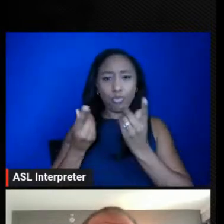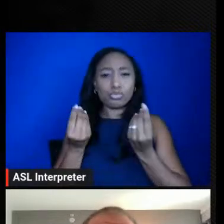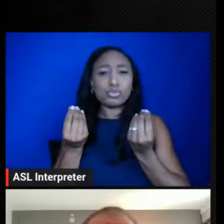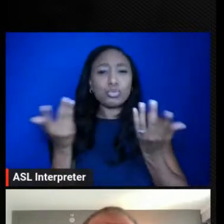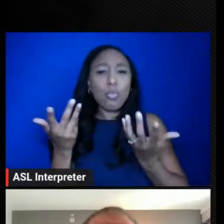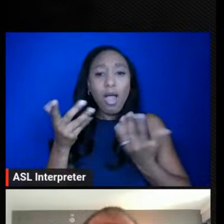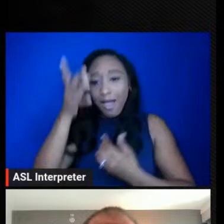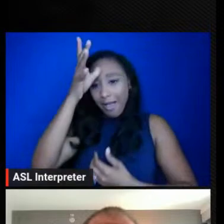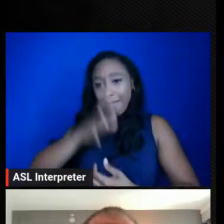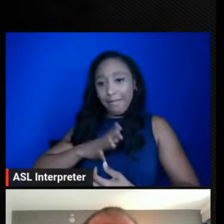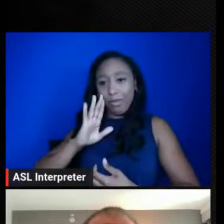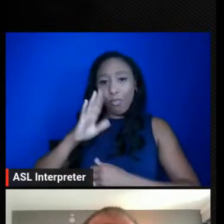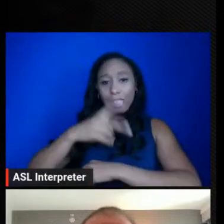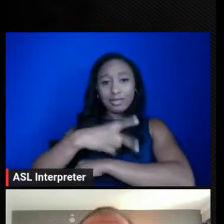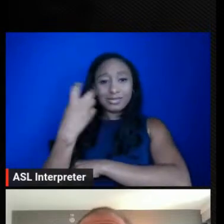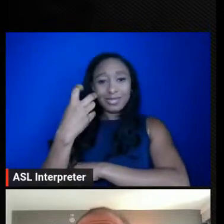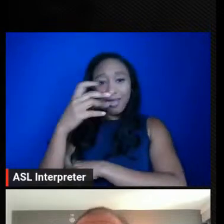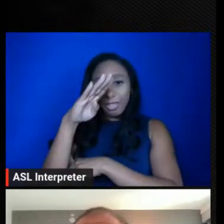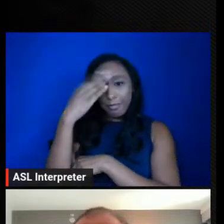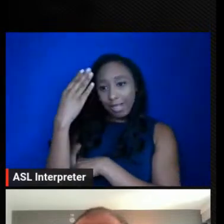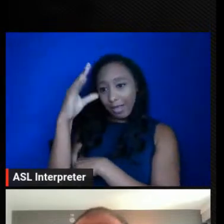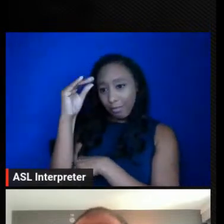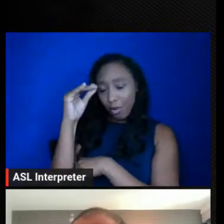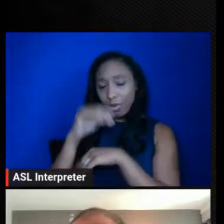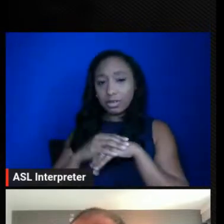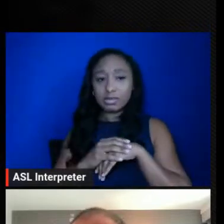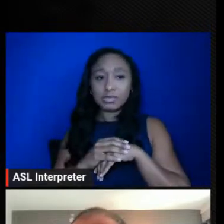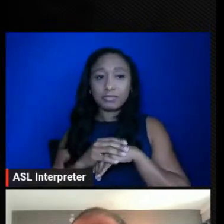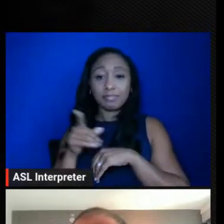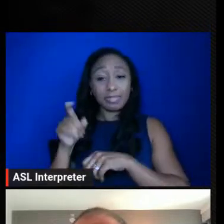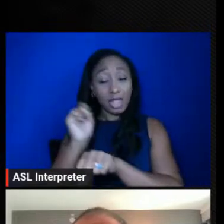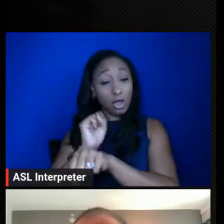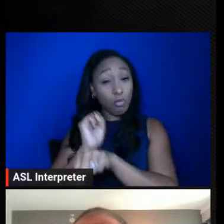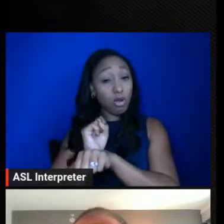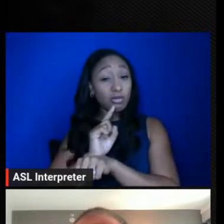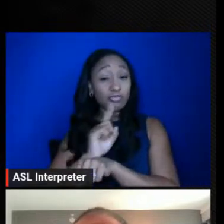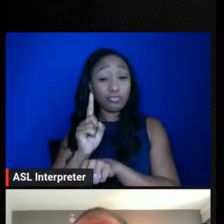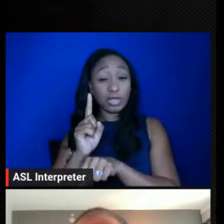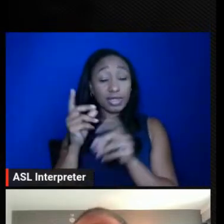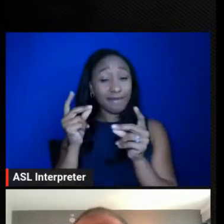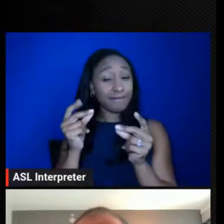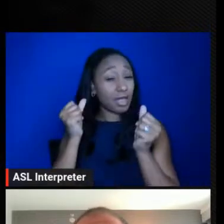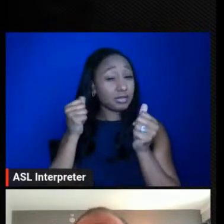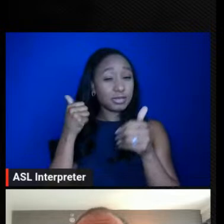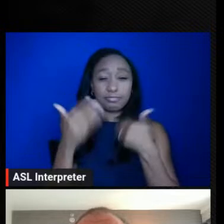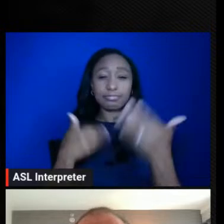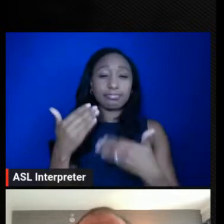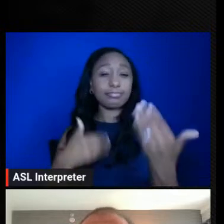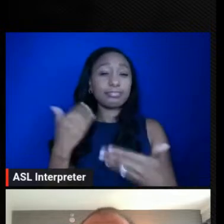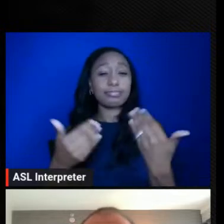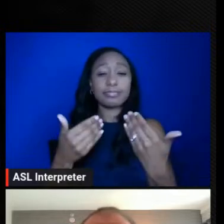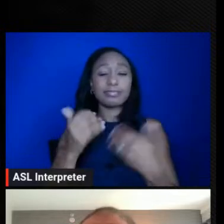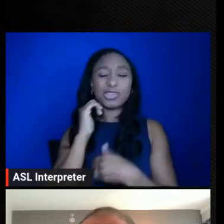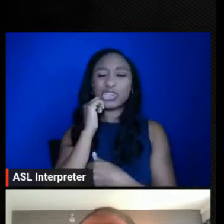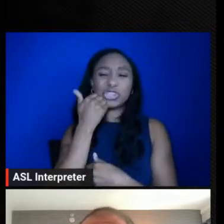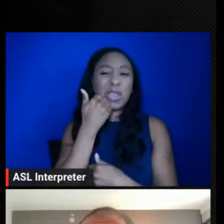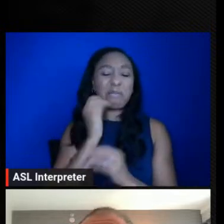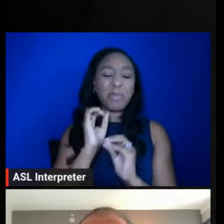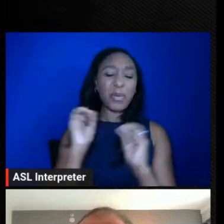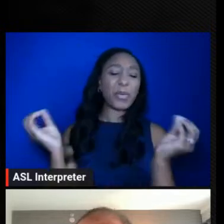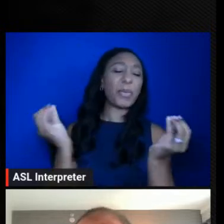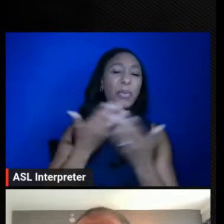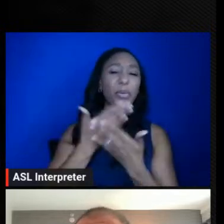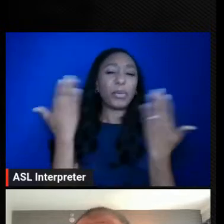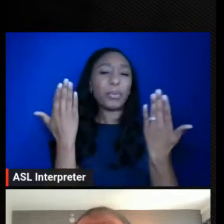slaves. They did their work swiftly and shamelessly, in brazen affront to